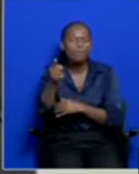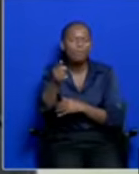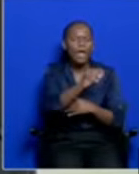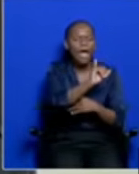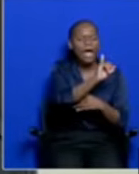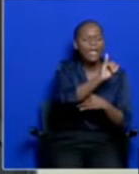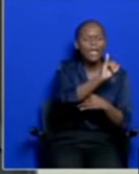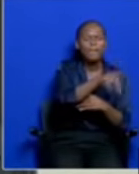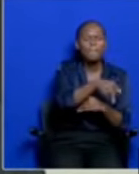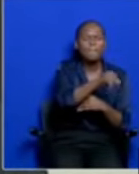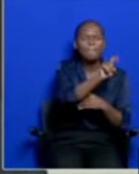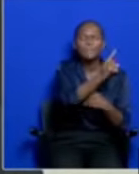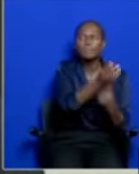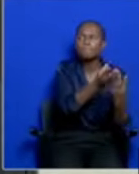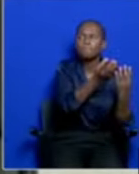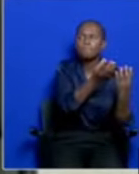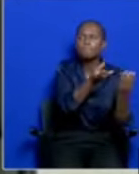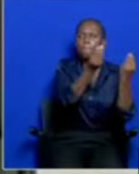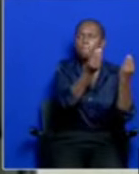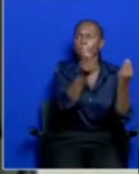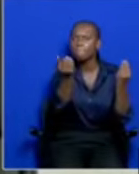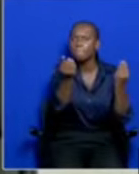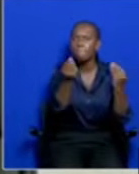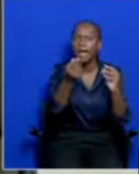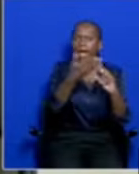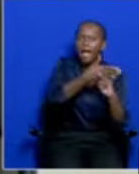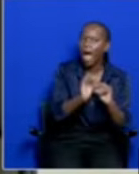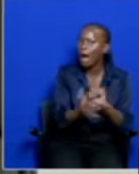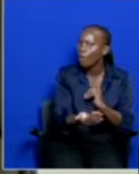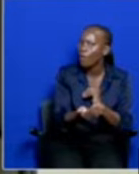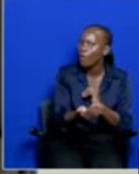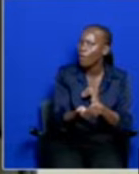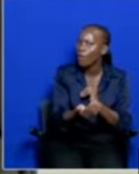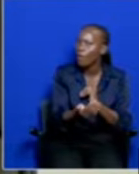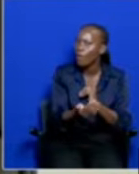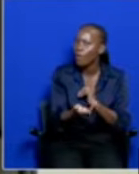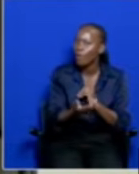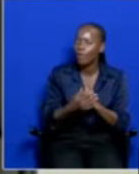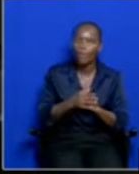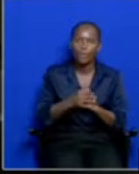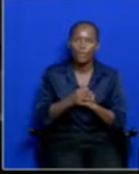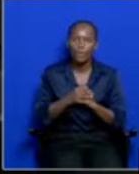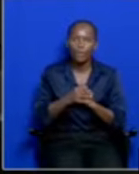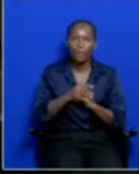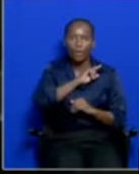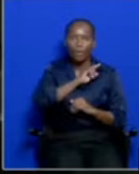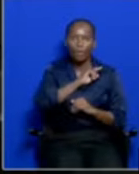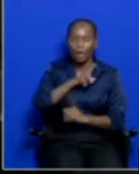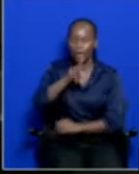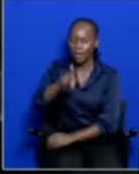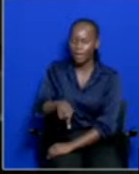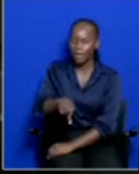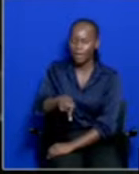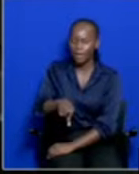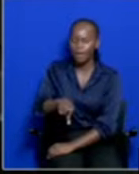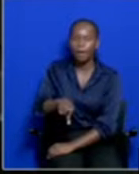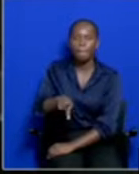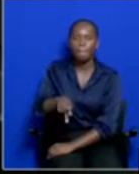Because it was now a case at Patfontein police station. And then EMPD referred it to